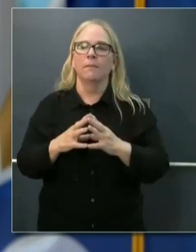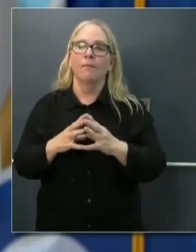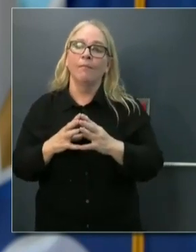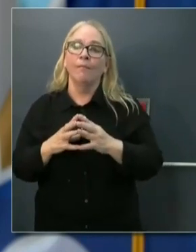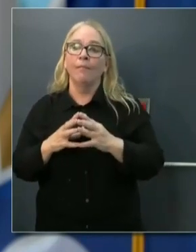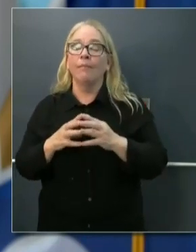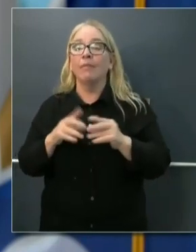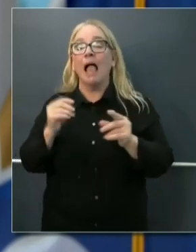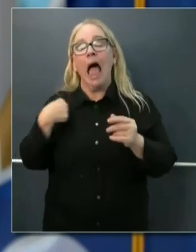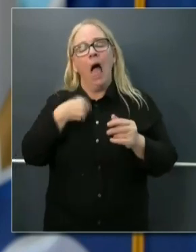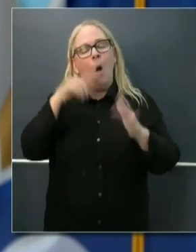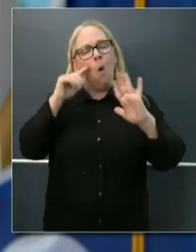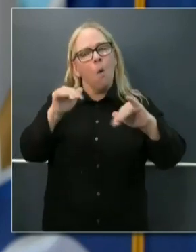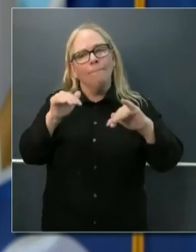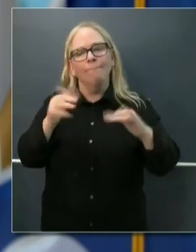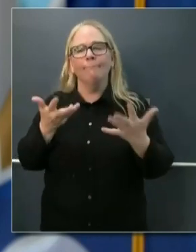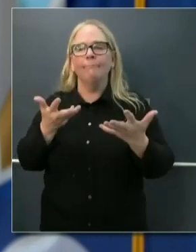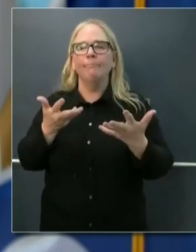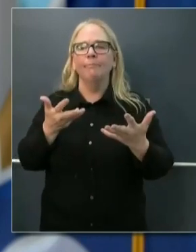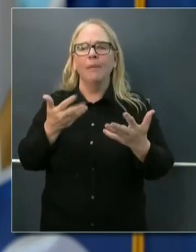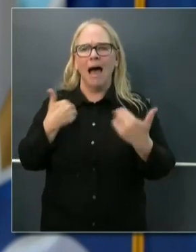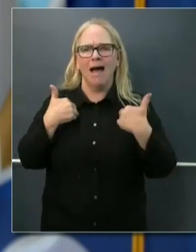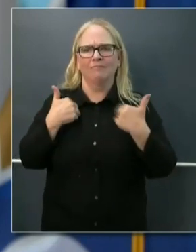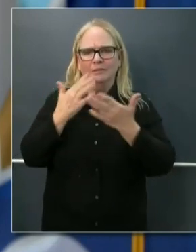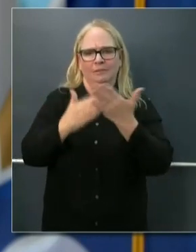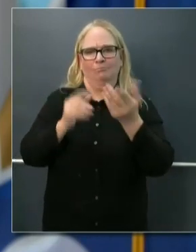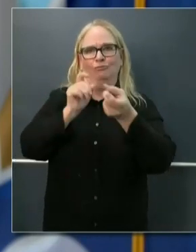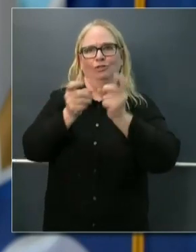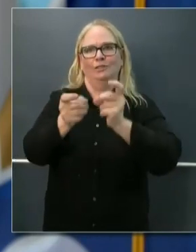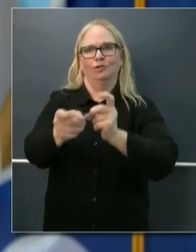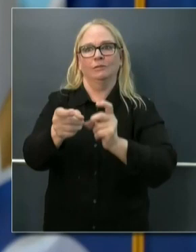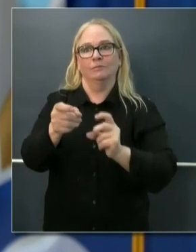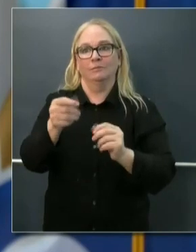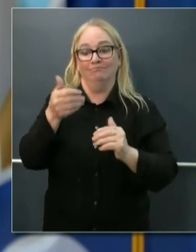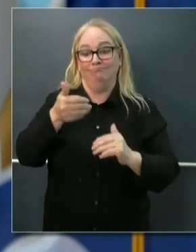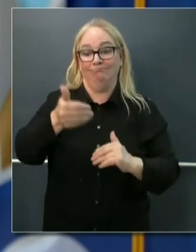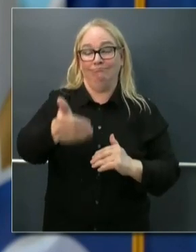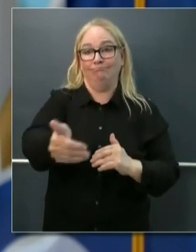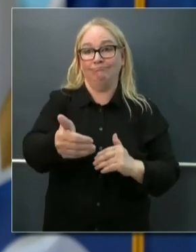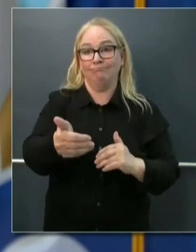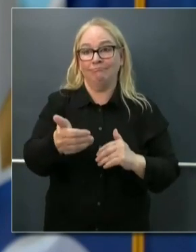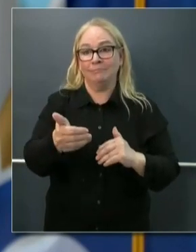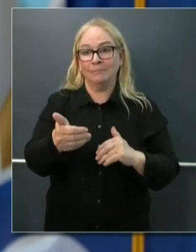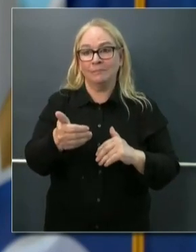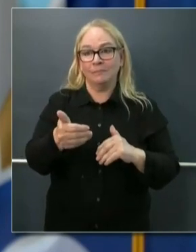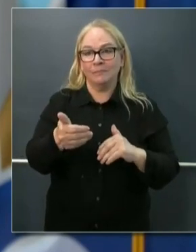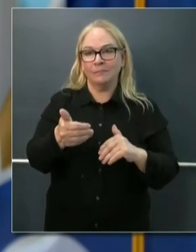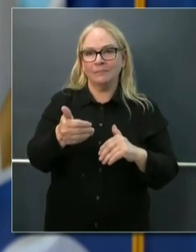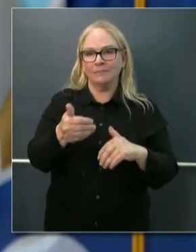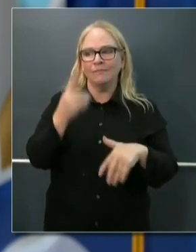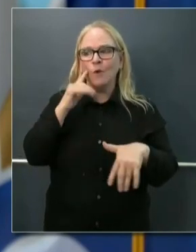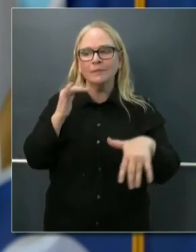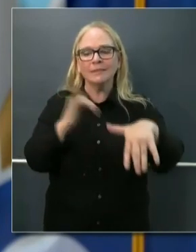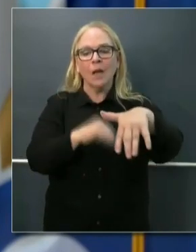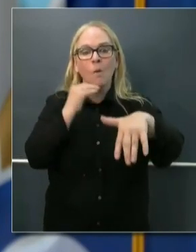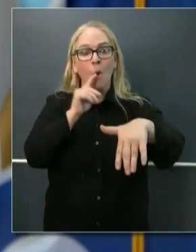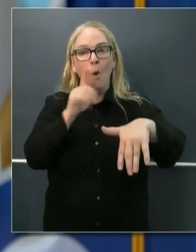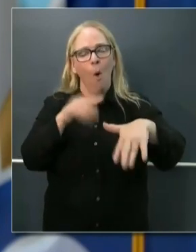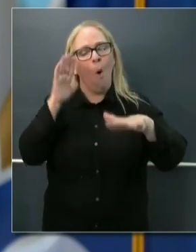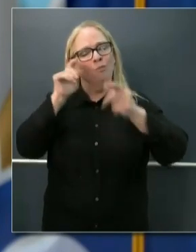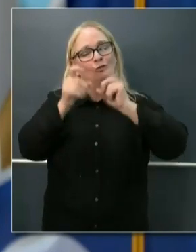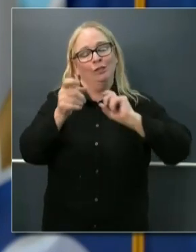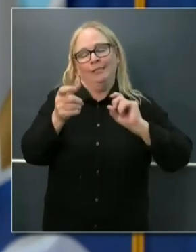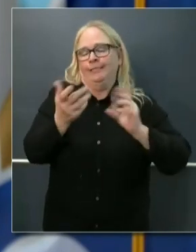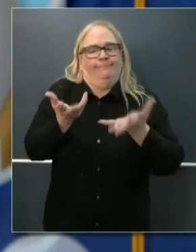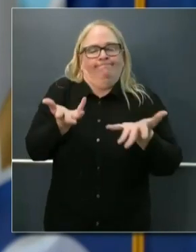producing the kinds of augmentation that all of you expected, demand as it relates to our stay-at-home orders. But we continue to